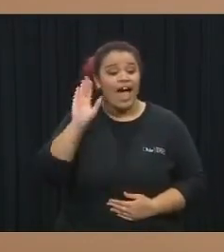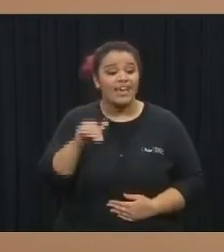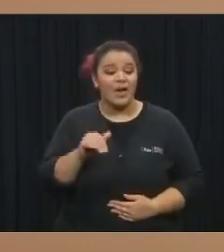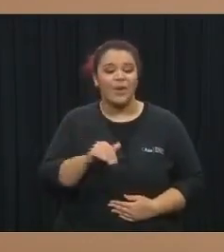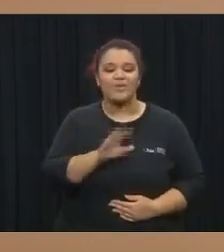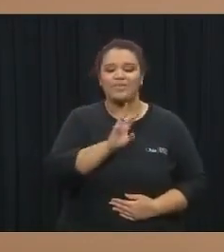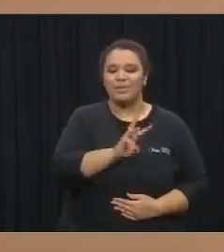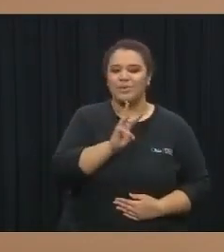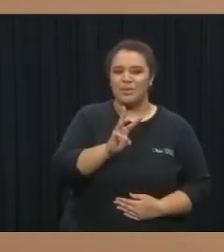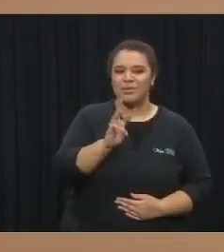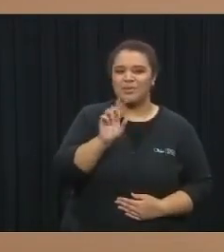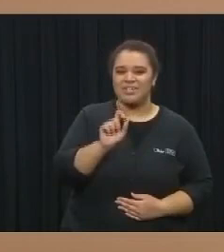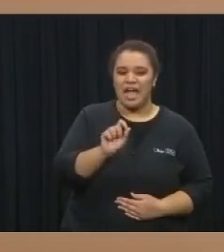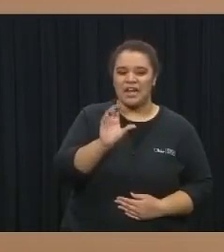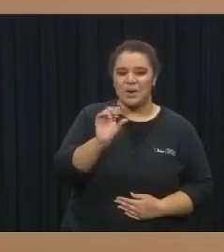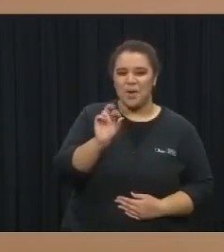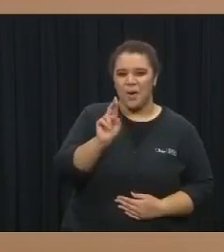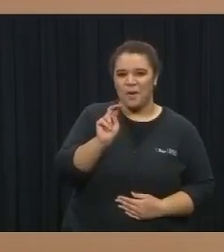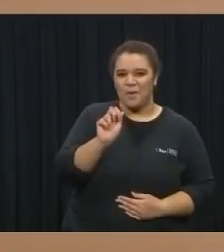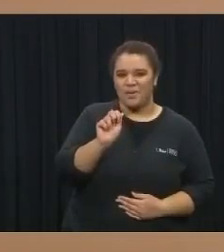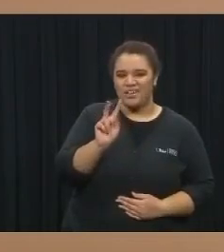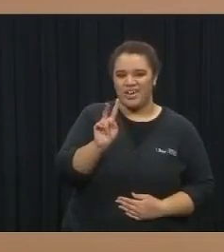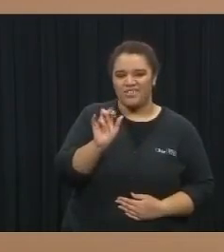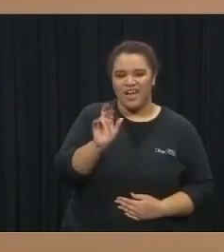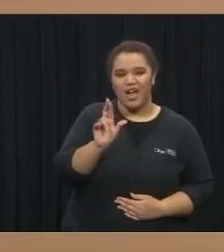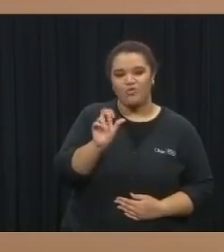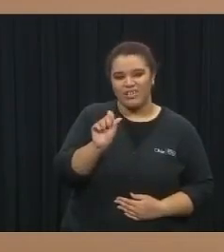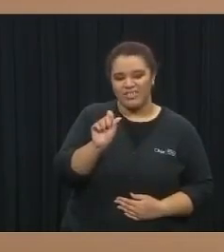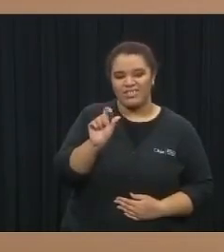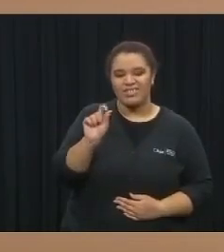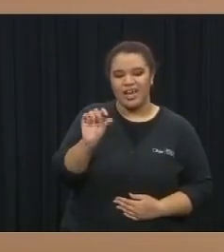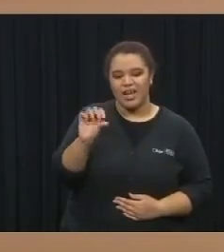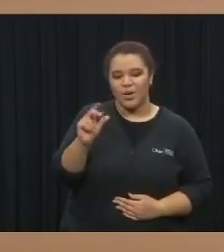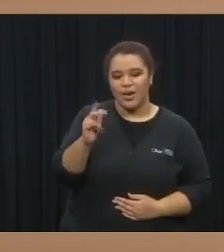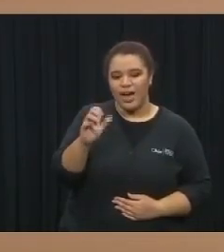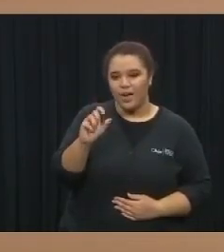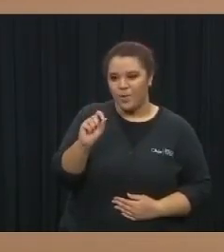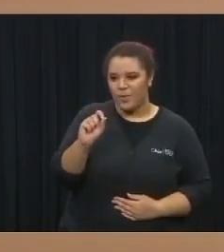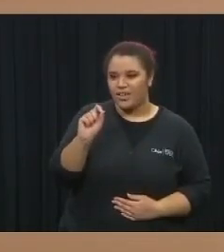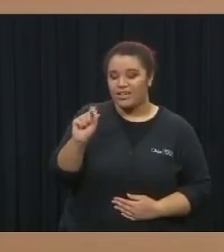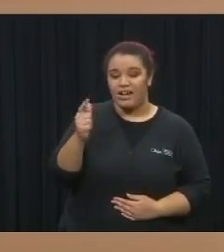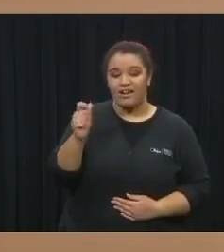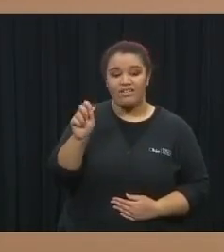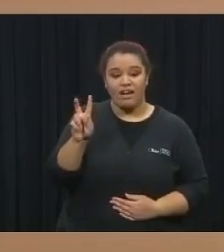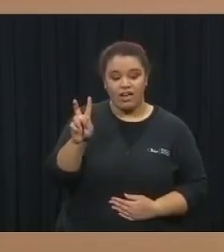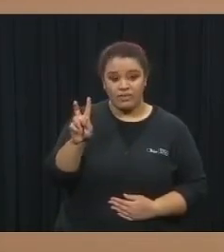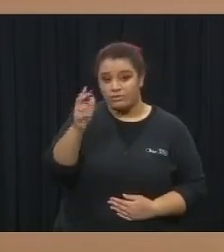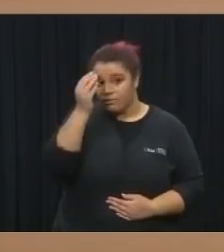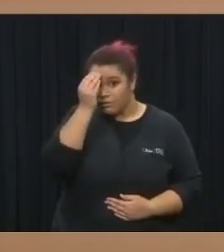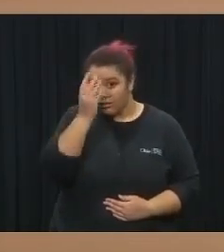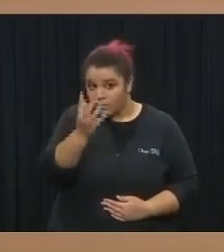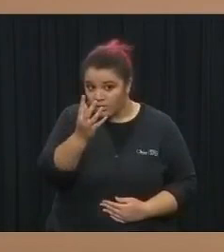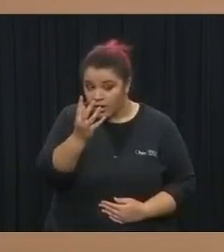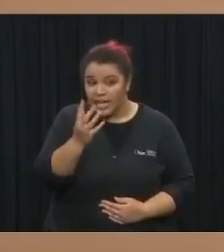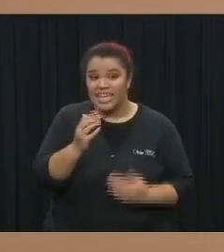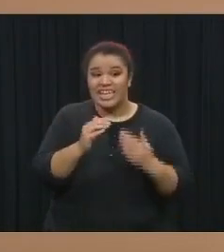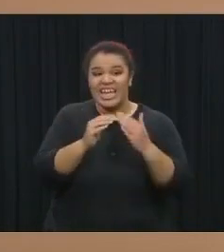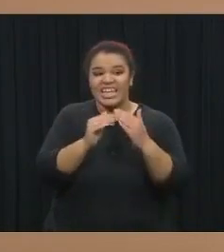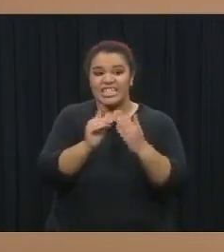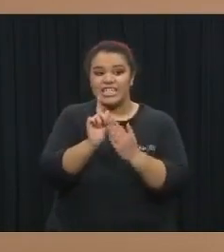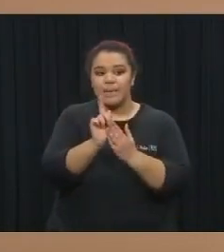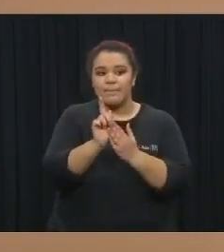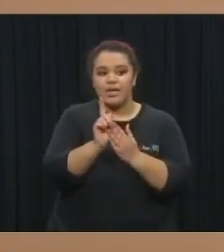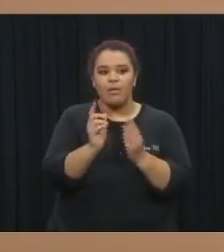coronavirus.ohio.gov, still a very trustworthy place to go. Yesterday, in 1 minute, in less than a minute, we had over 1 million hits to